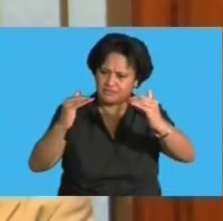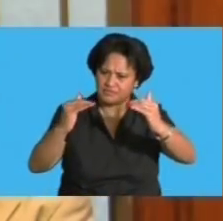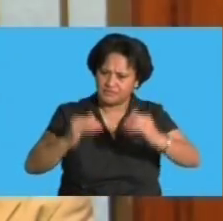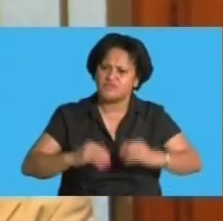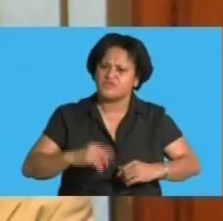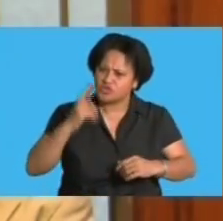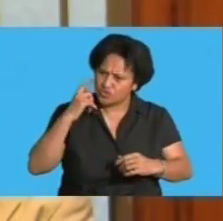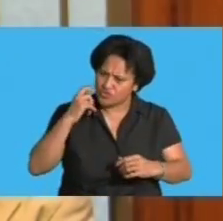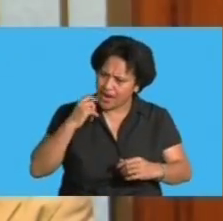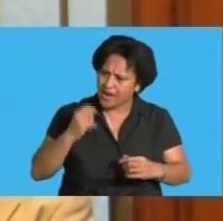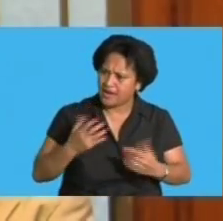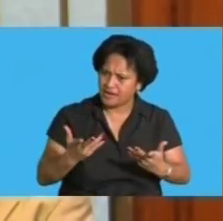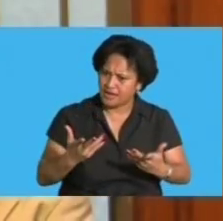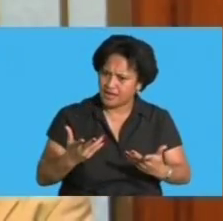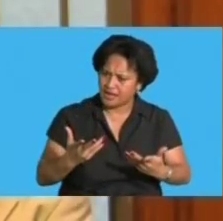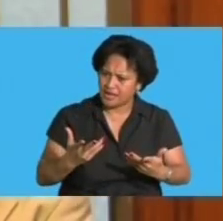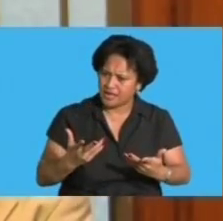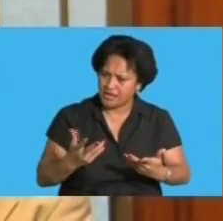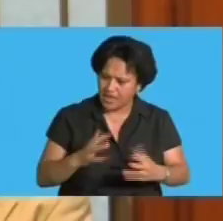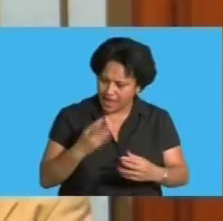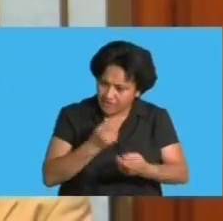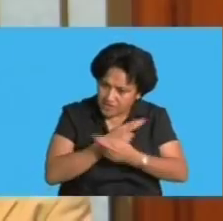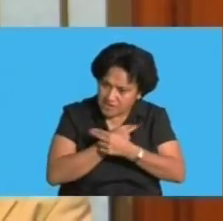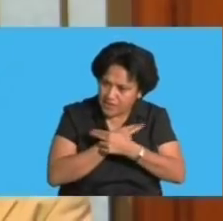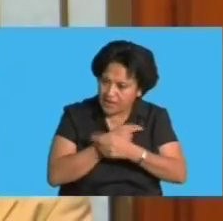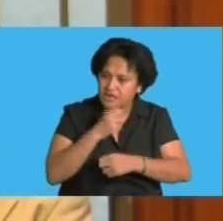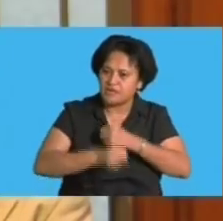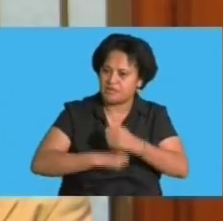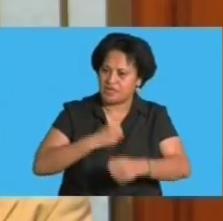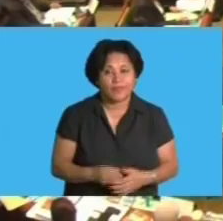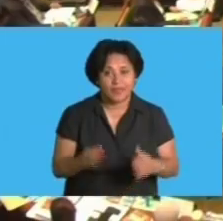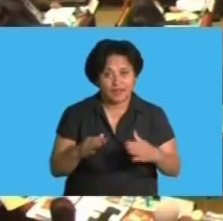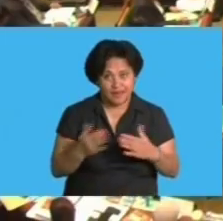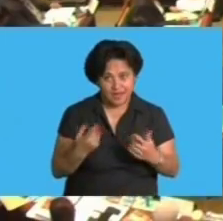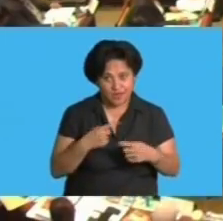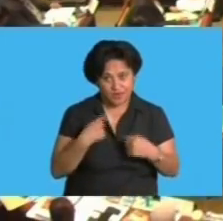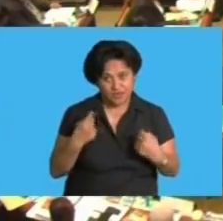Can you be a statesman? That's what I'm asking. When you are statesman,